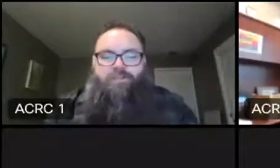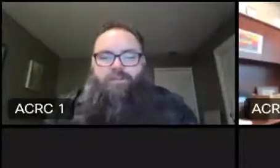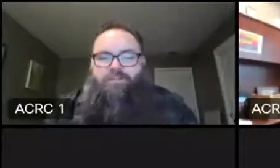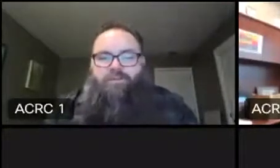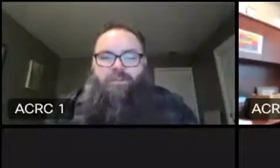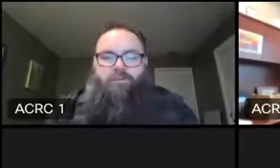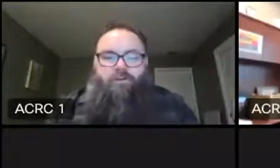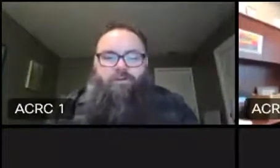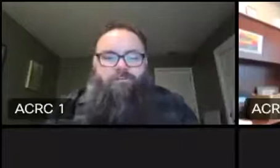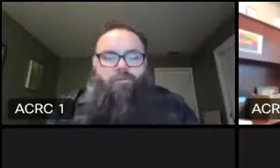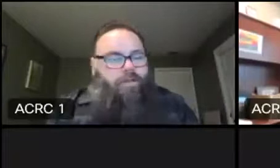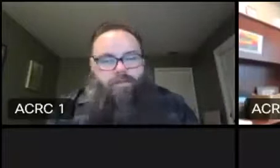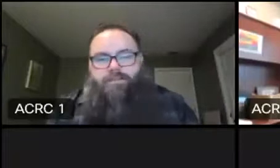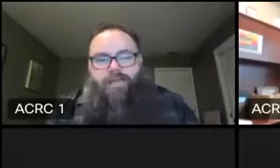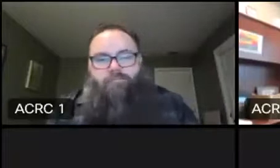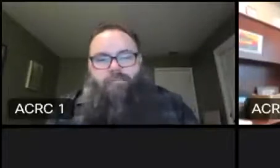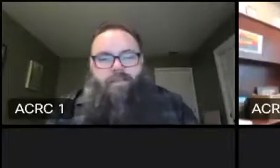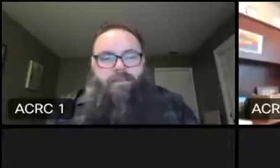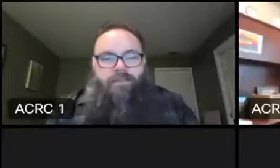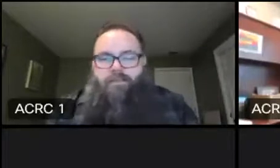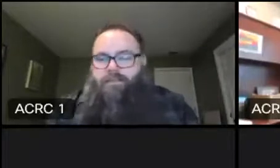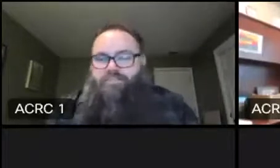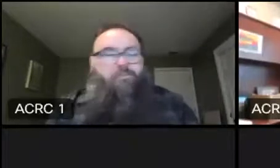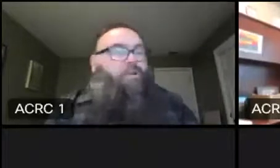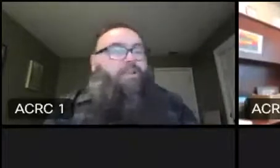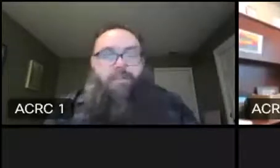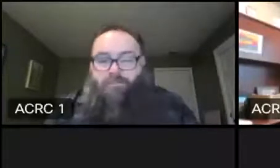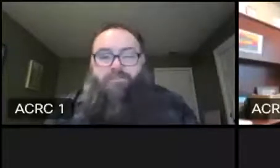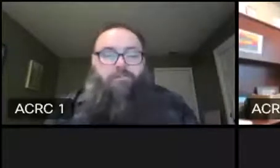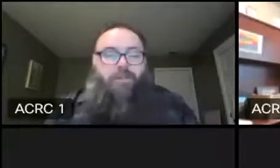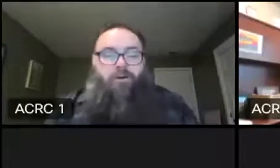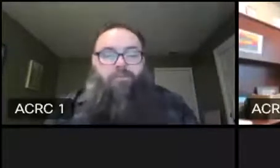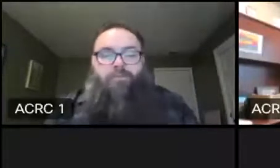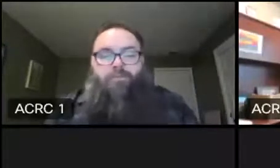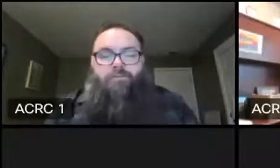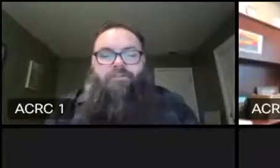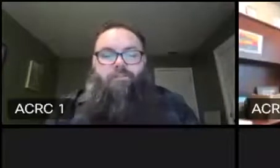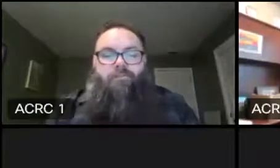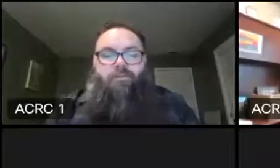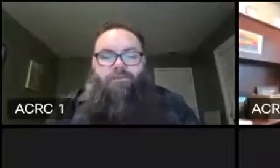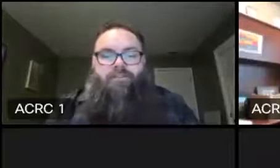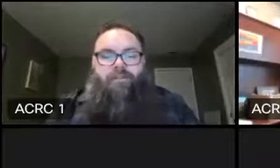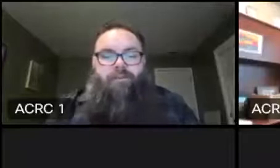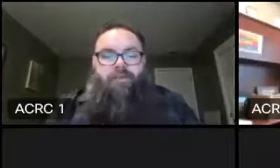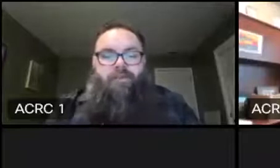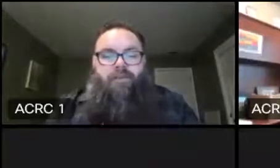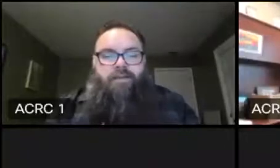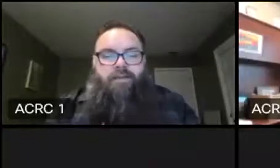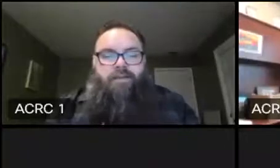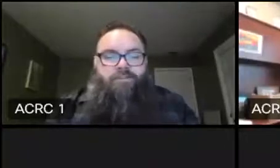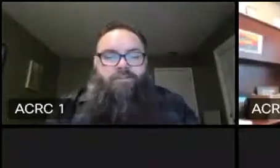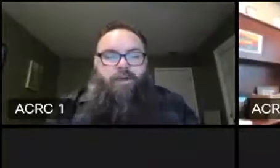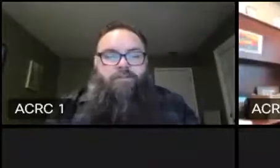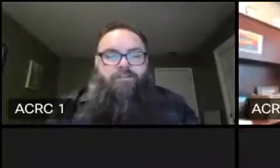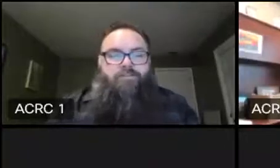out last year, and so I think we're hoping for at least that many this year. We're going to keep the survey open through December 1st because we